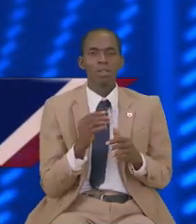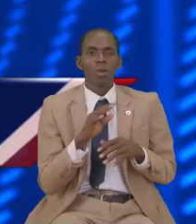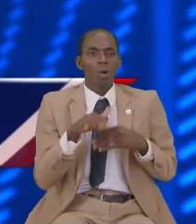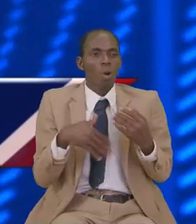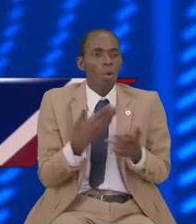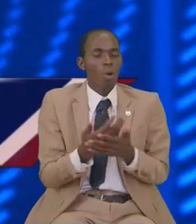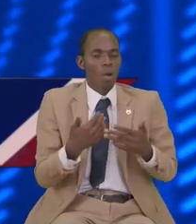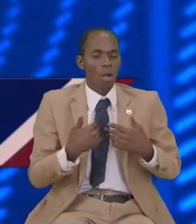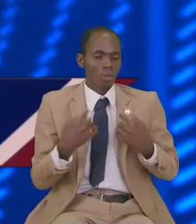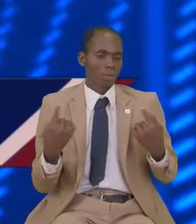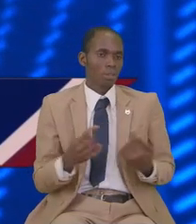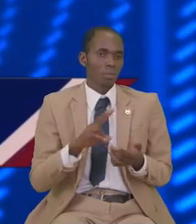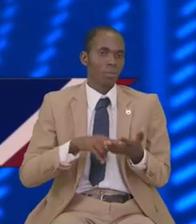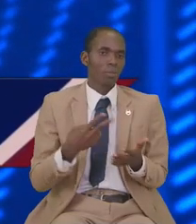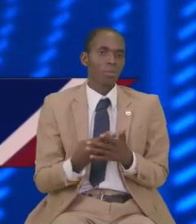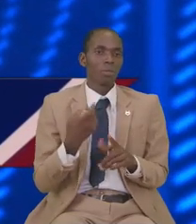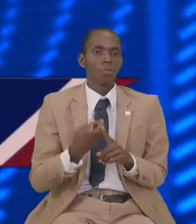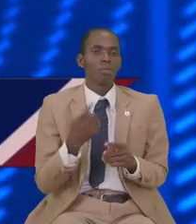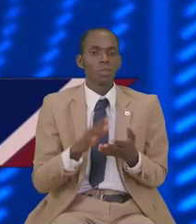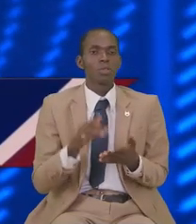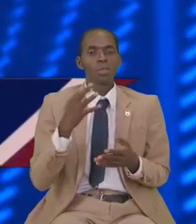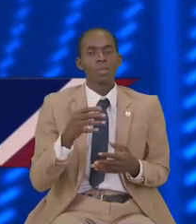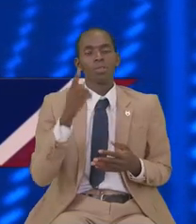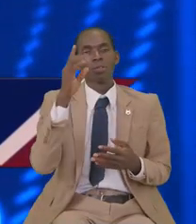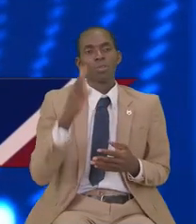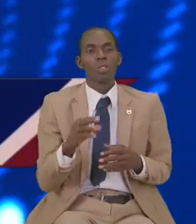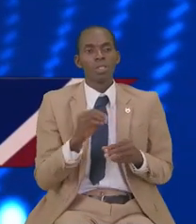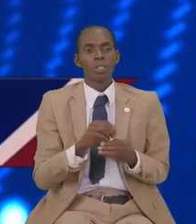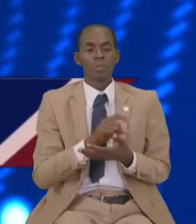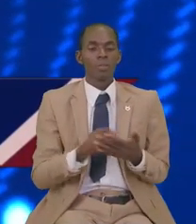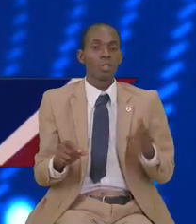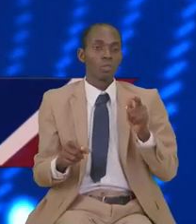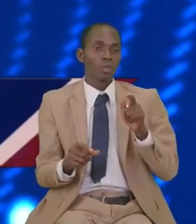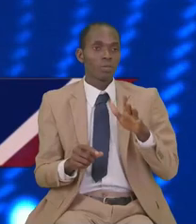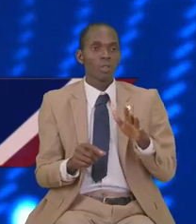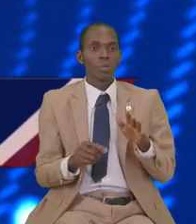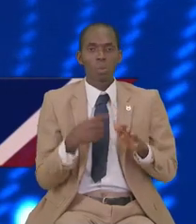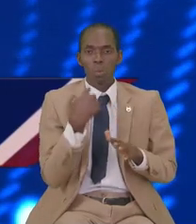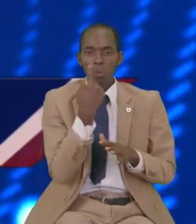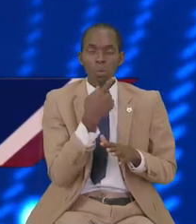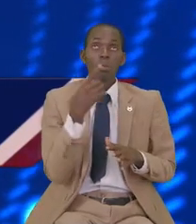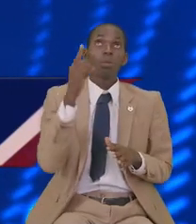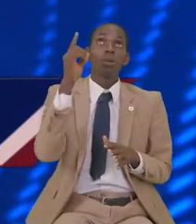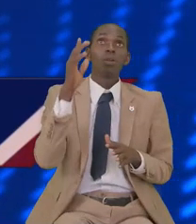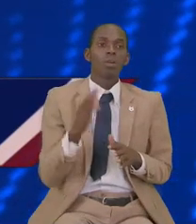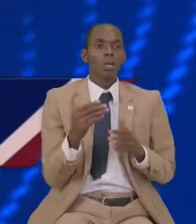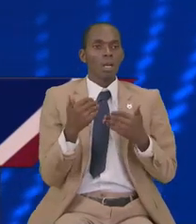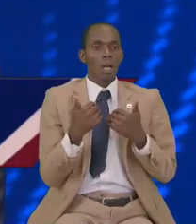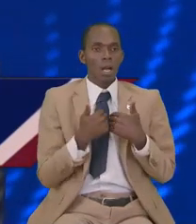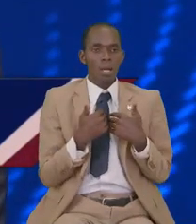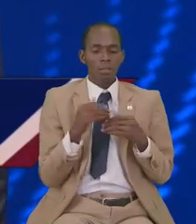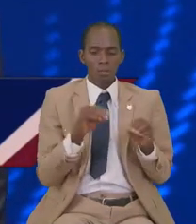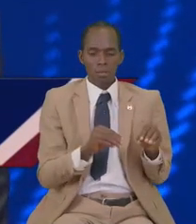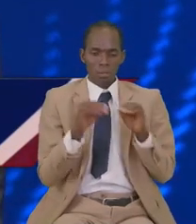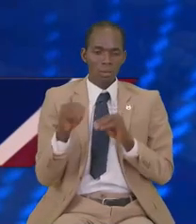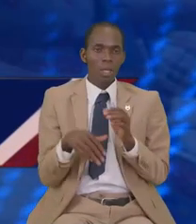the glory of God. Look at verse 25. In verse 25, it says, whom God has set forth to